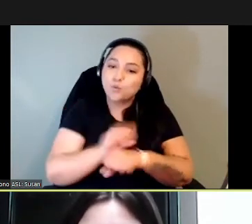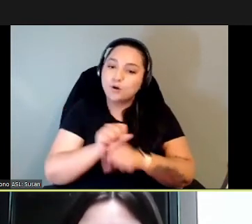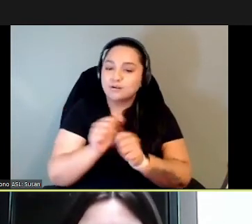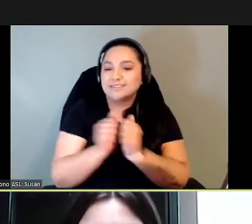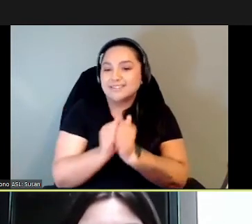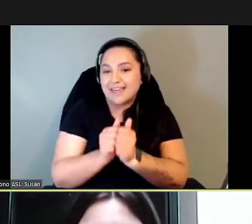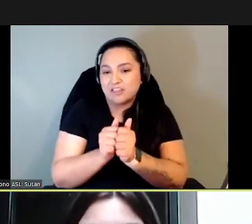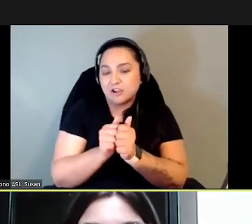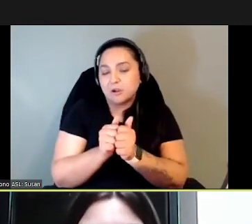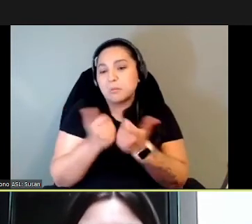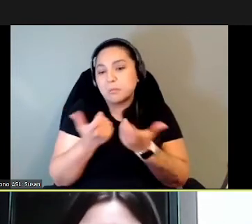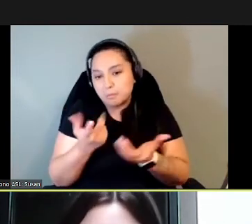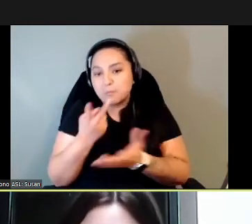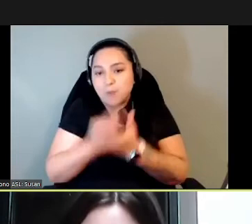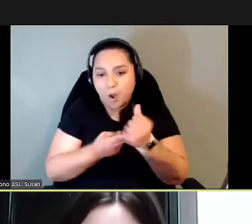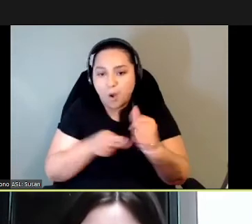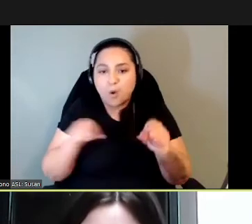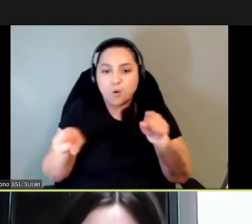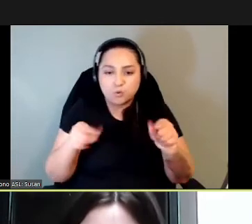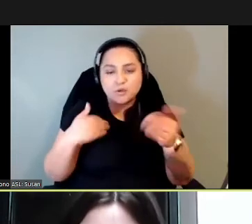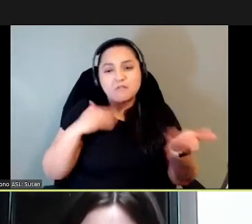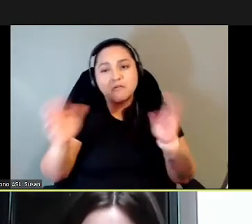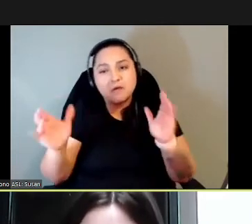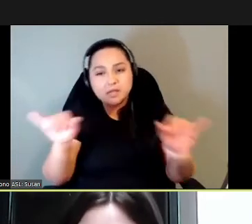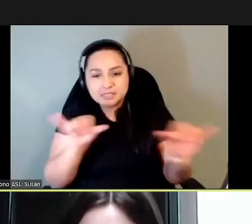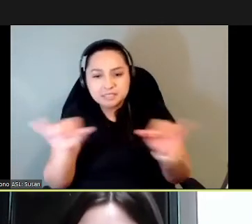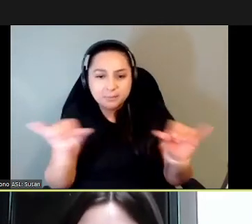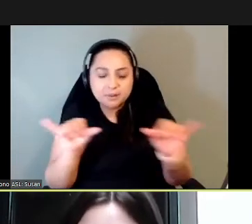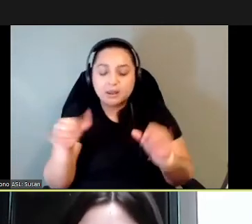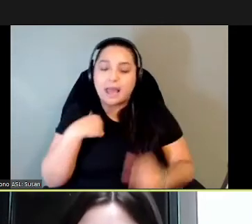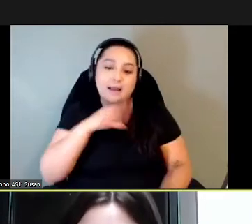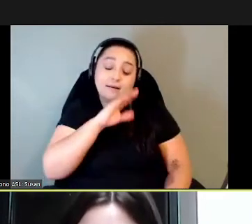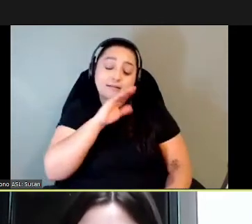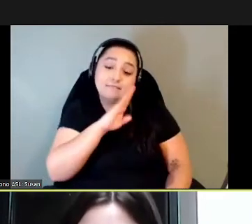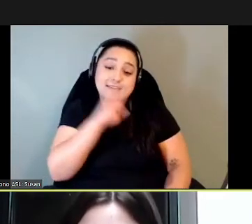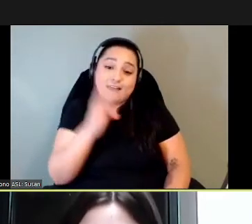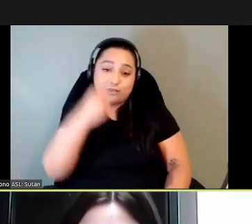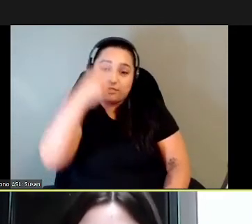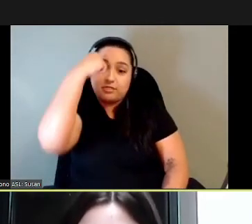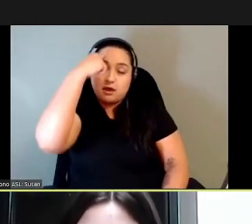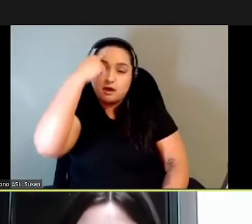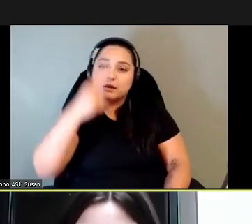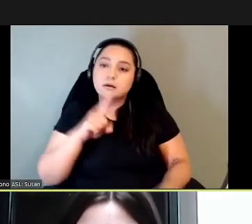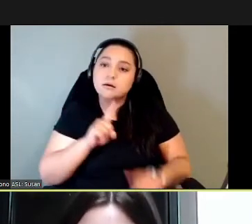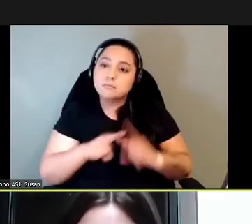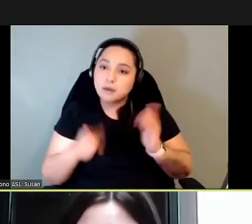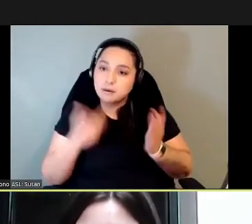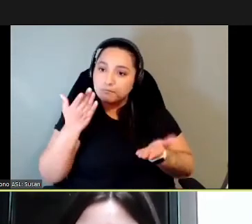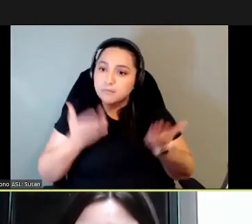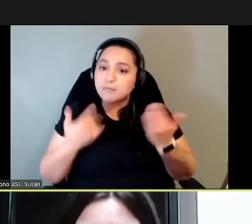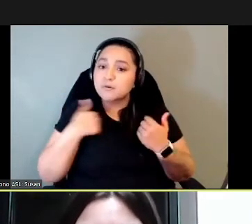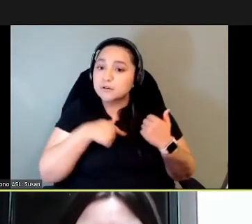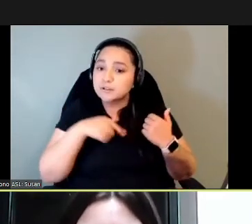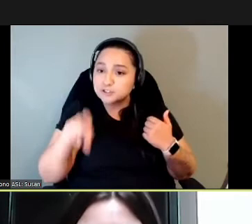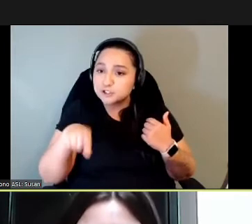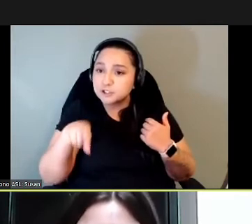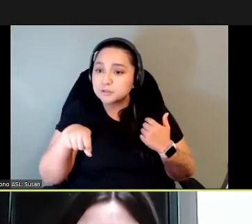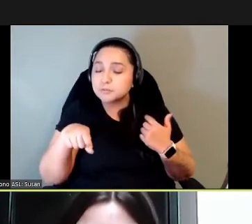similarities. I have never thought about that, but and maybe we should thought and